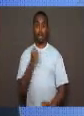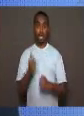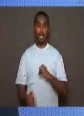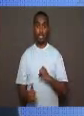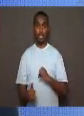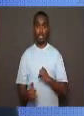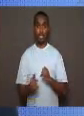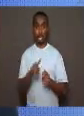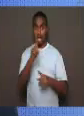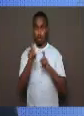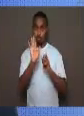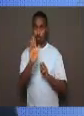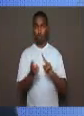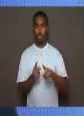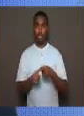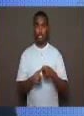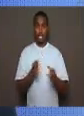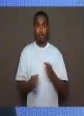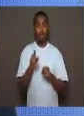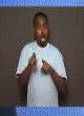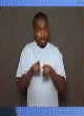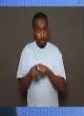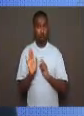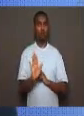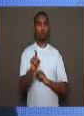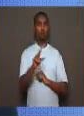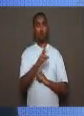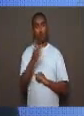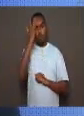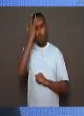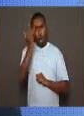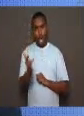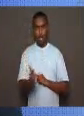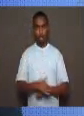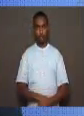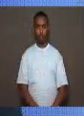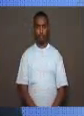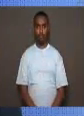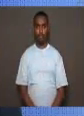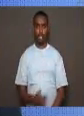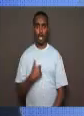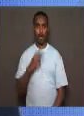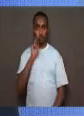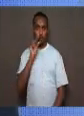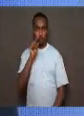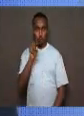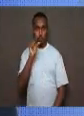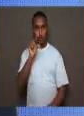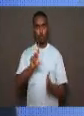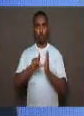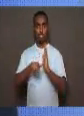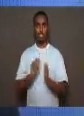Finally, ask your partner if they agree with you and ask why. I will see you in a